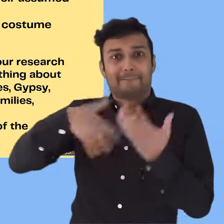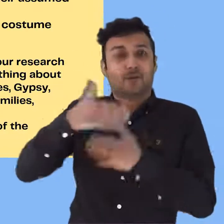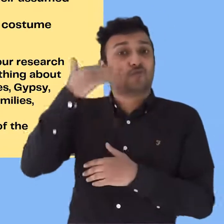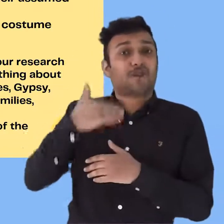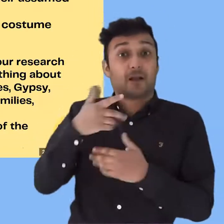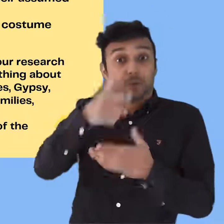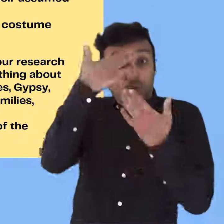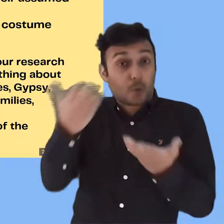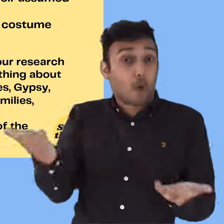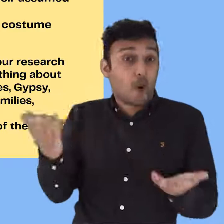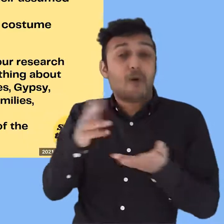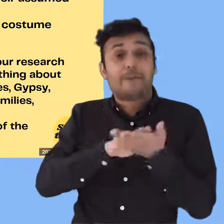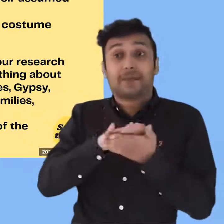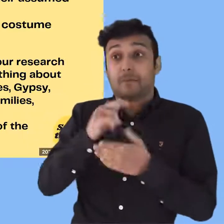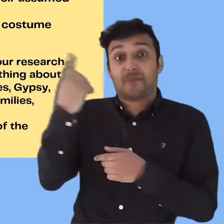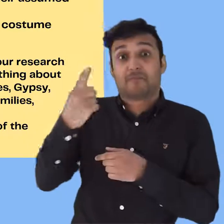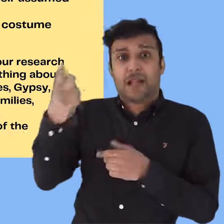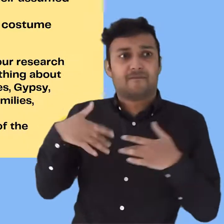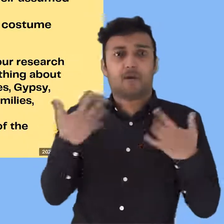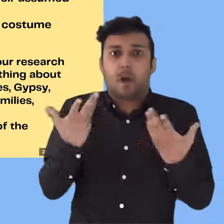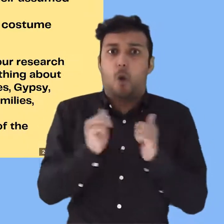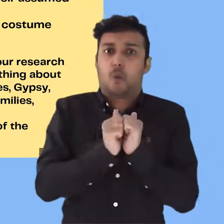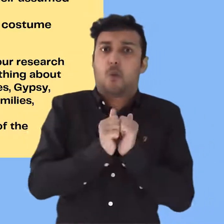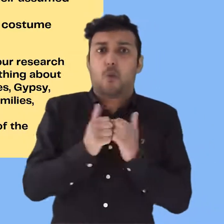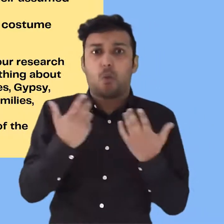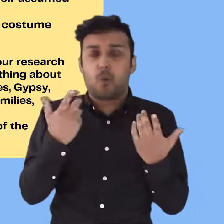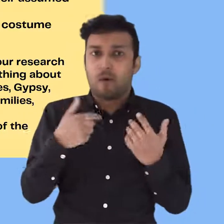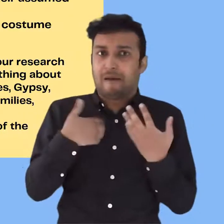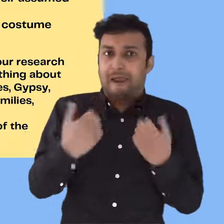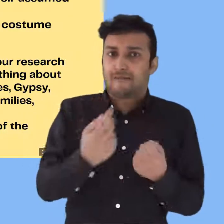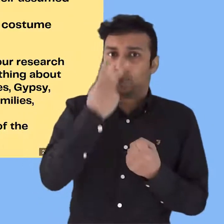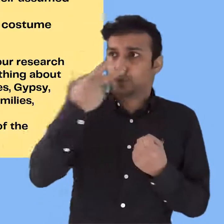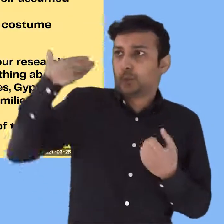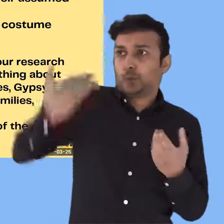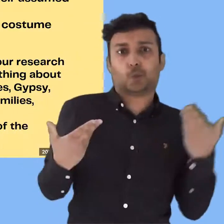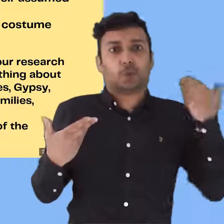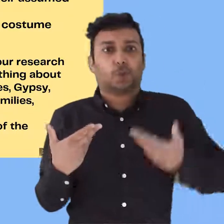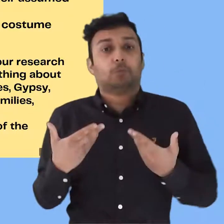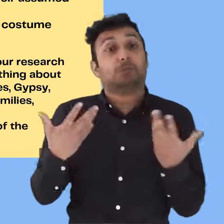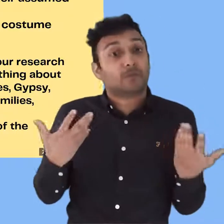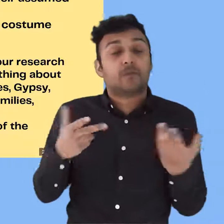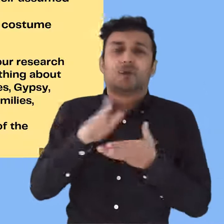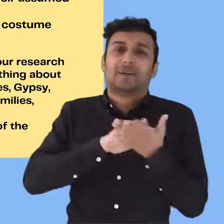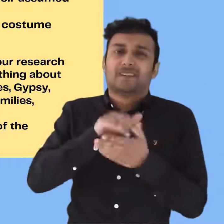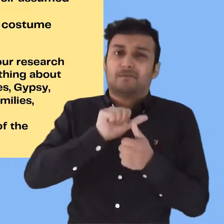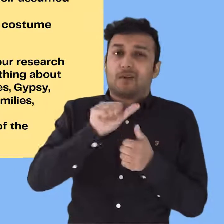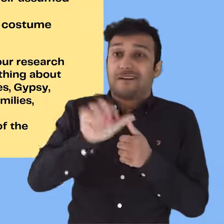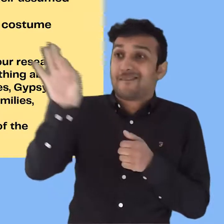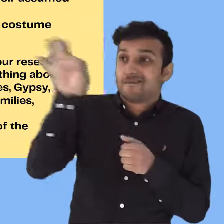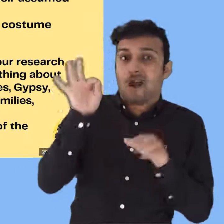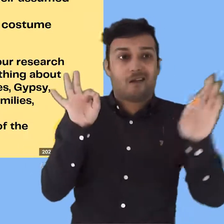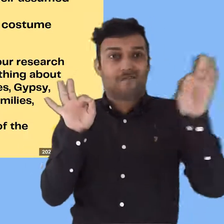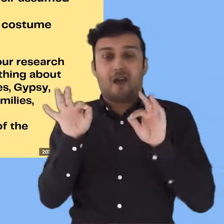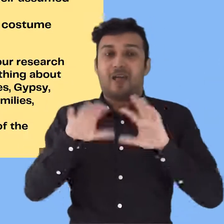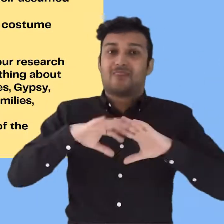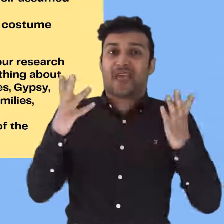So invite parents to come in and share something instead of asking their children. So use activities written